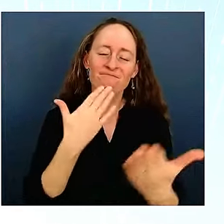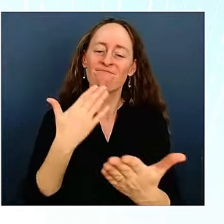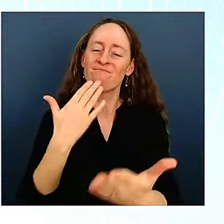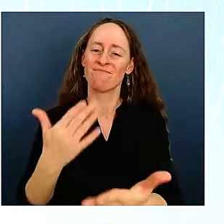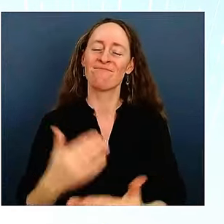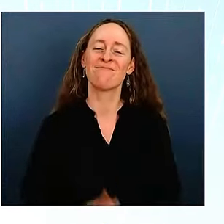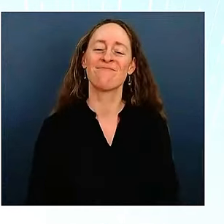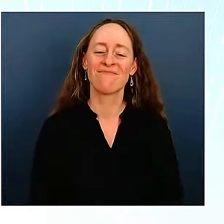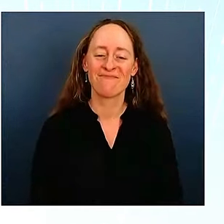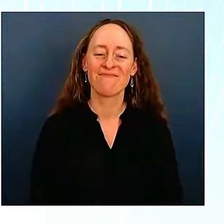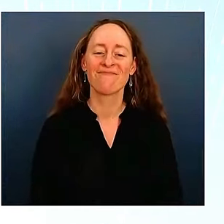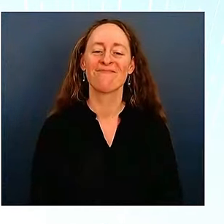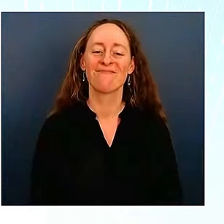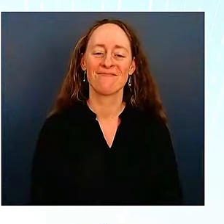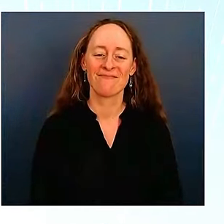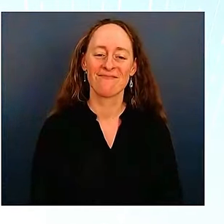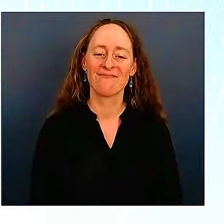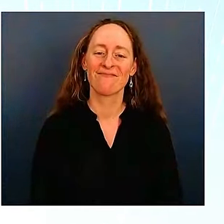Thank you, staff.